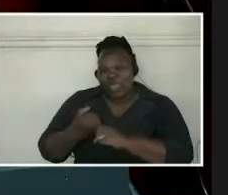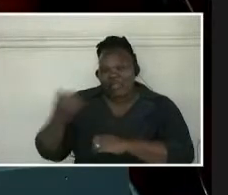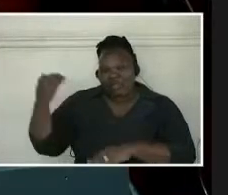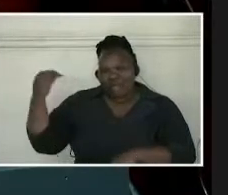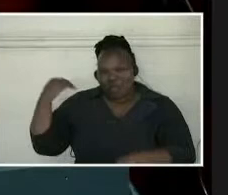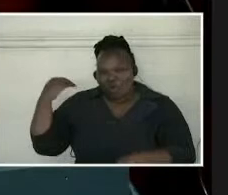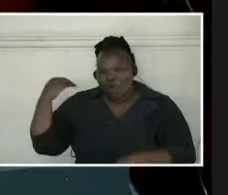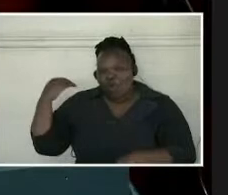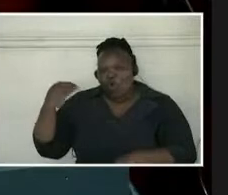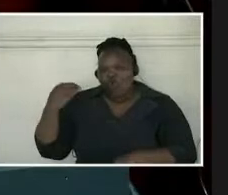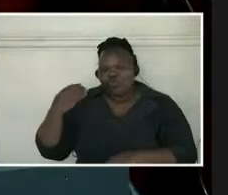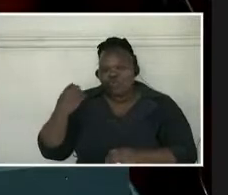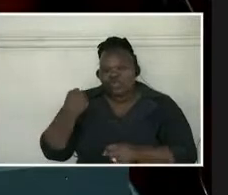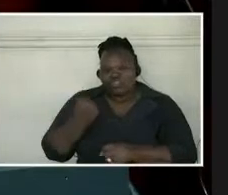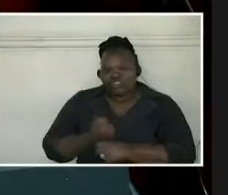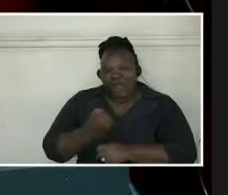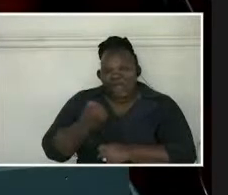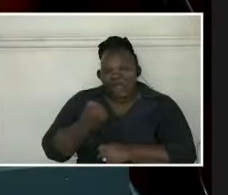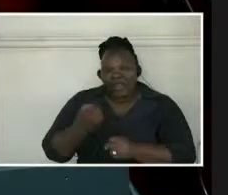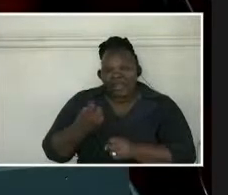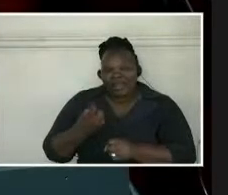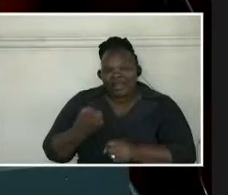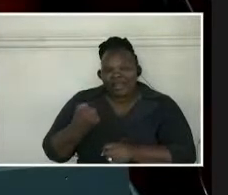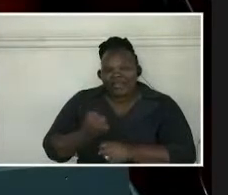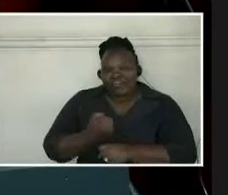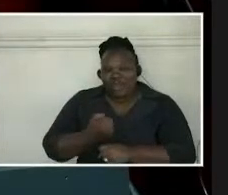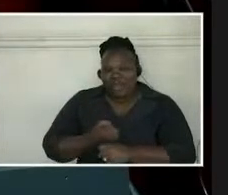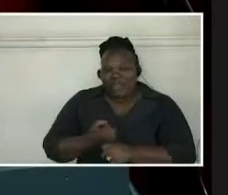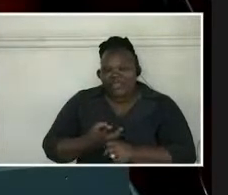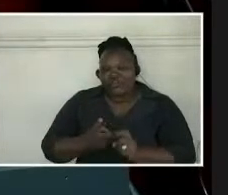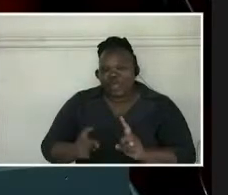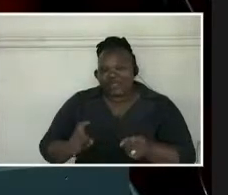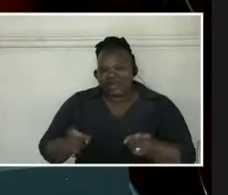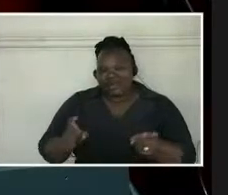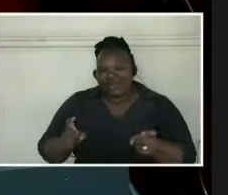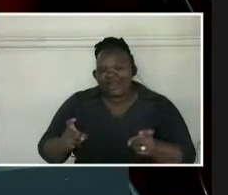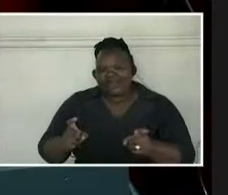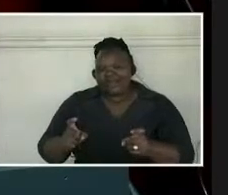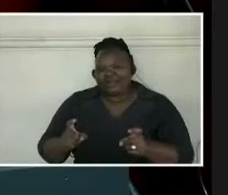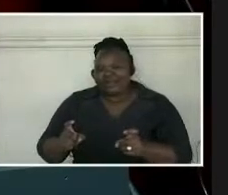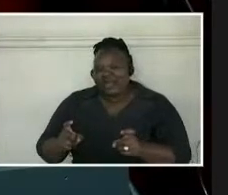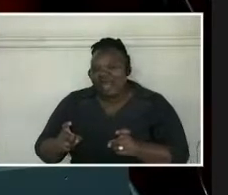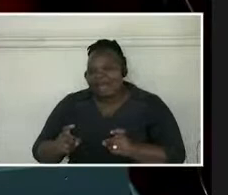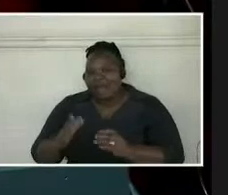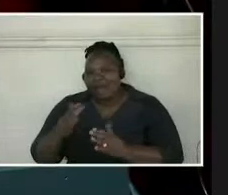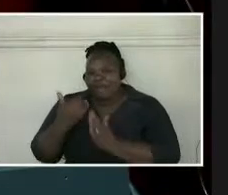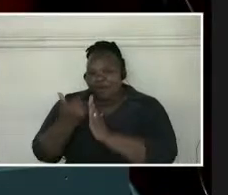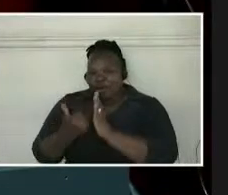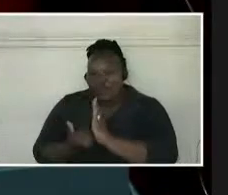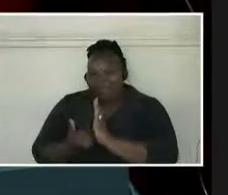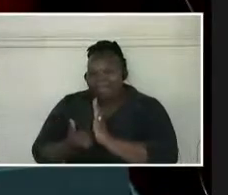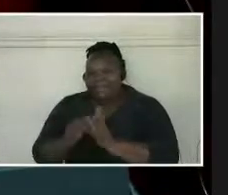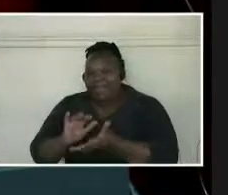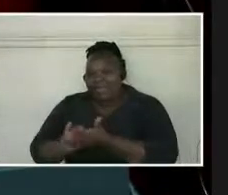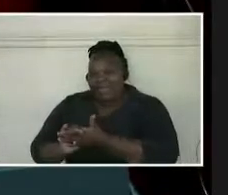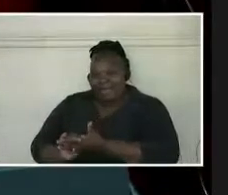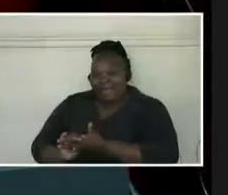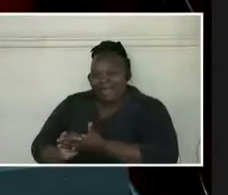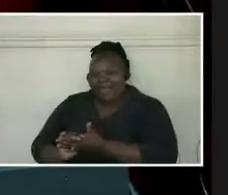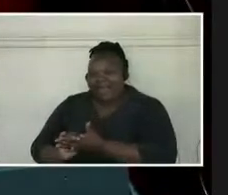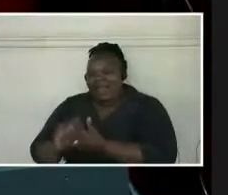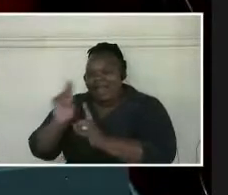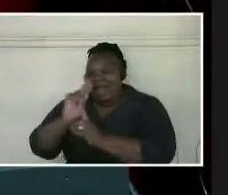in a bid to accelerate economic recovery through programs such as keeping art alive dandy